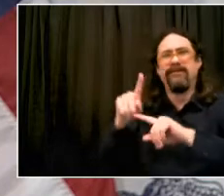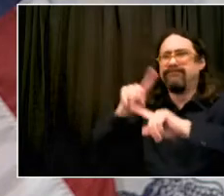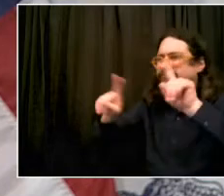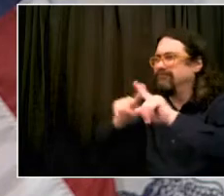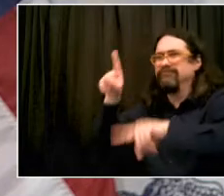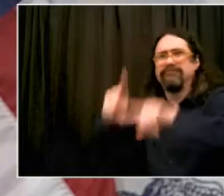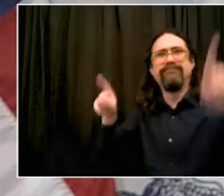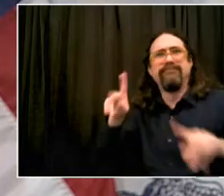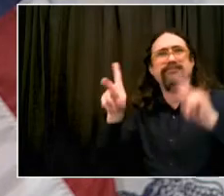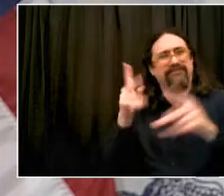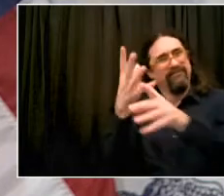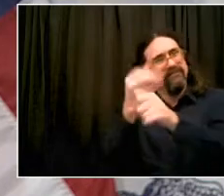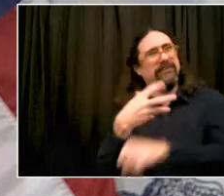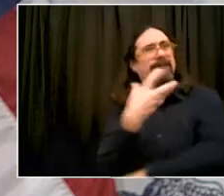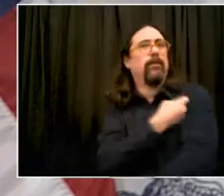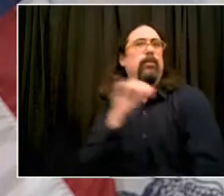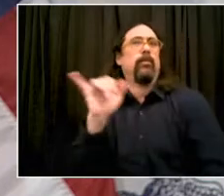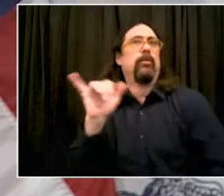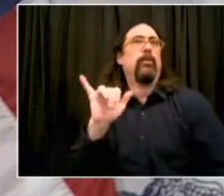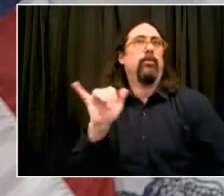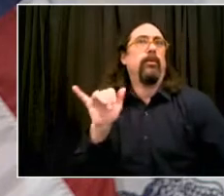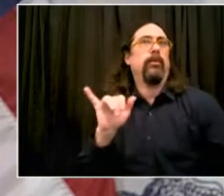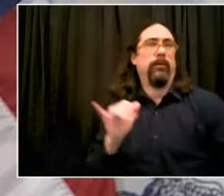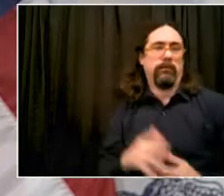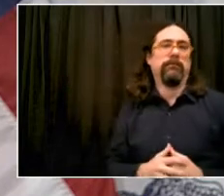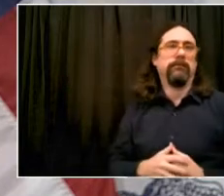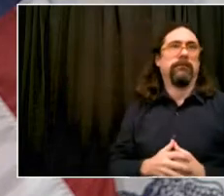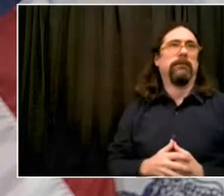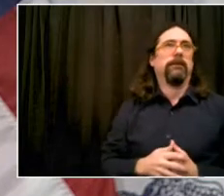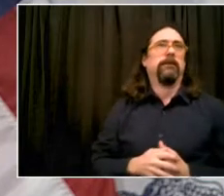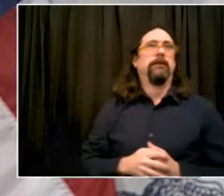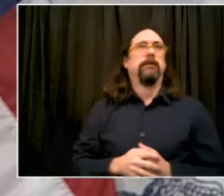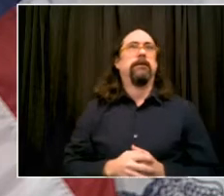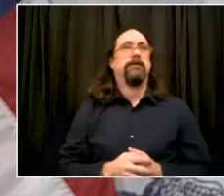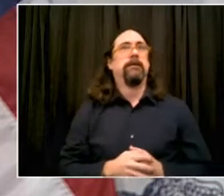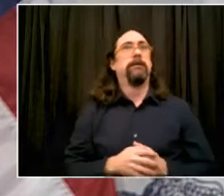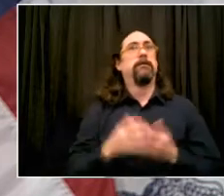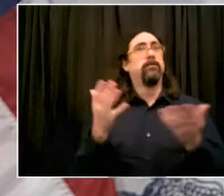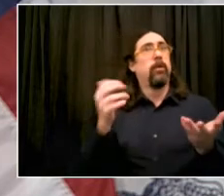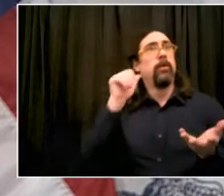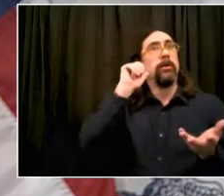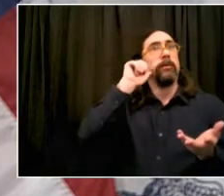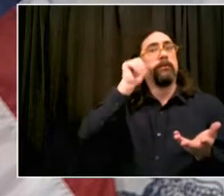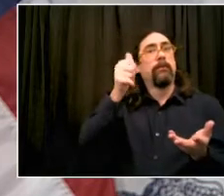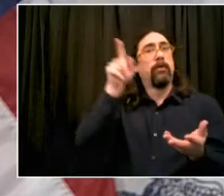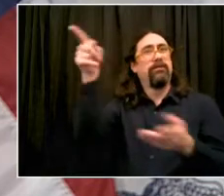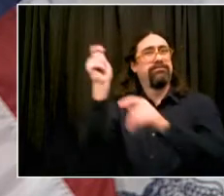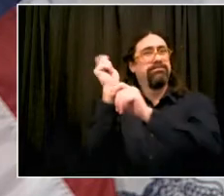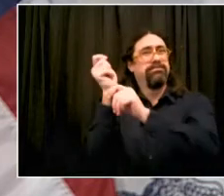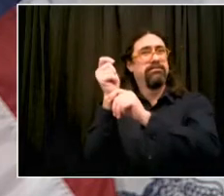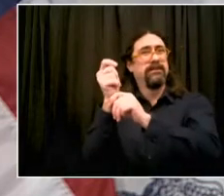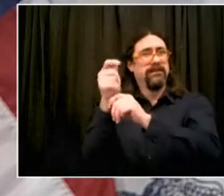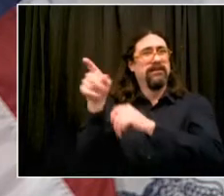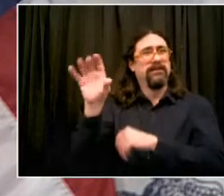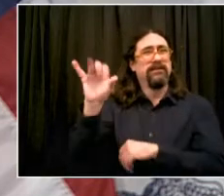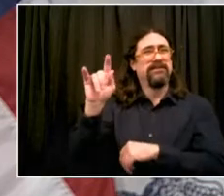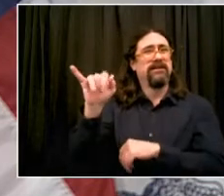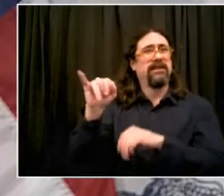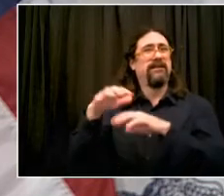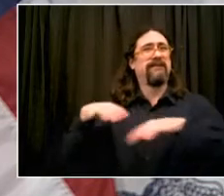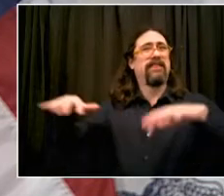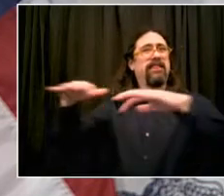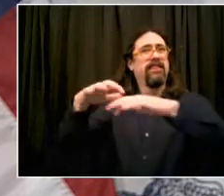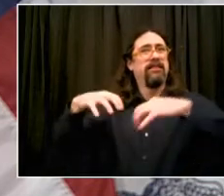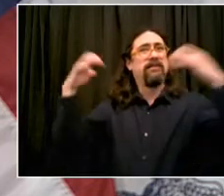one bore the brunt more than Queens residents, Elmhurst and other neighborhoods. And the focus on food